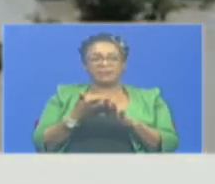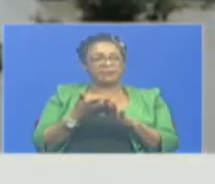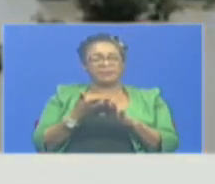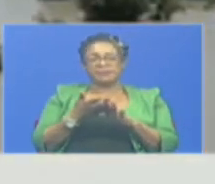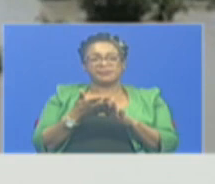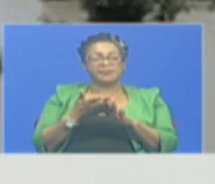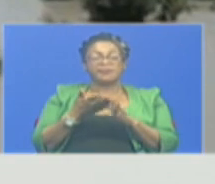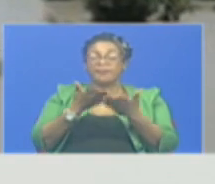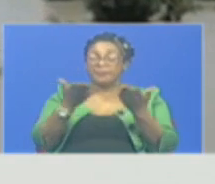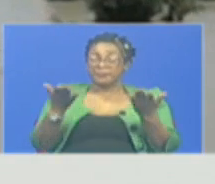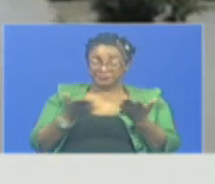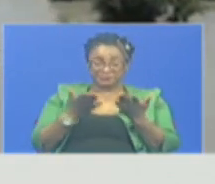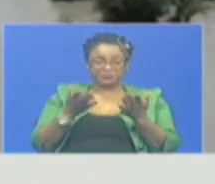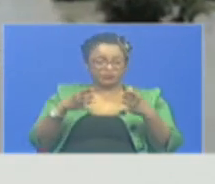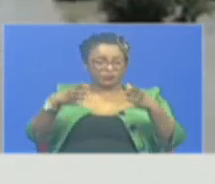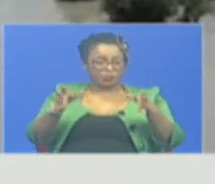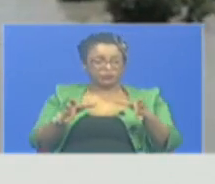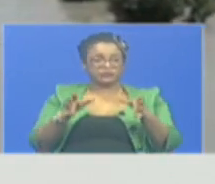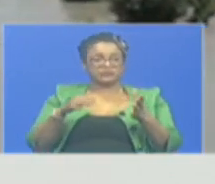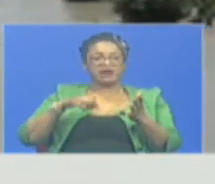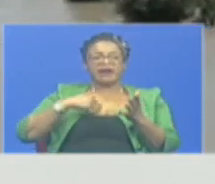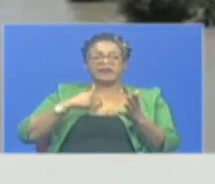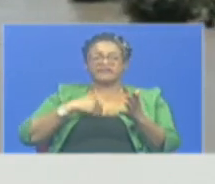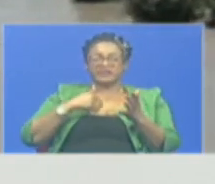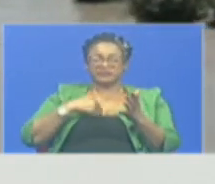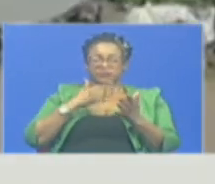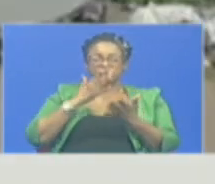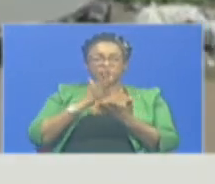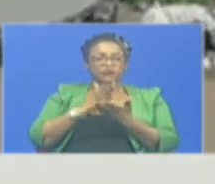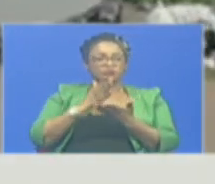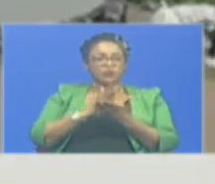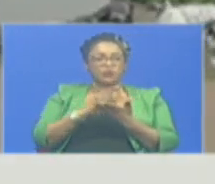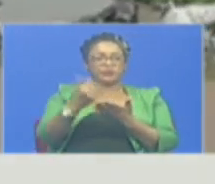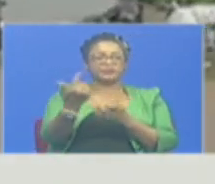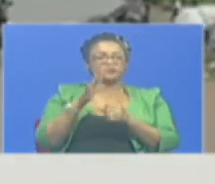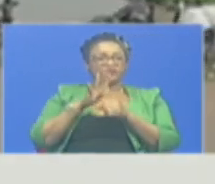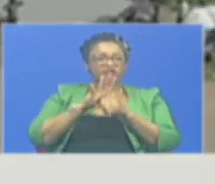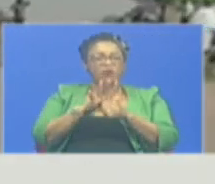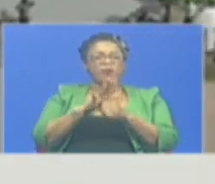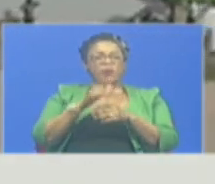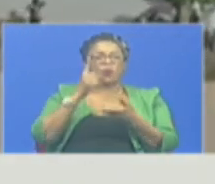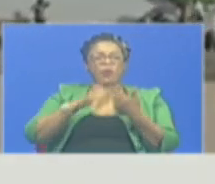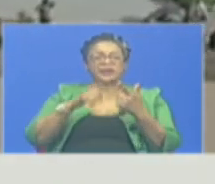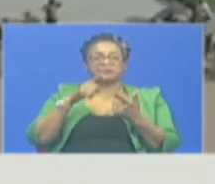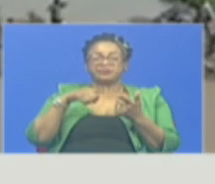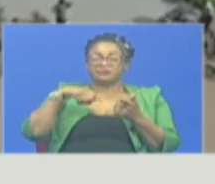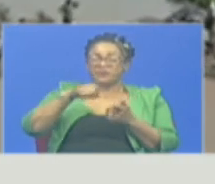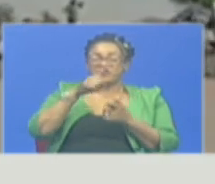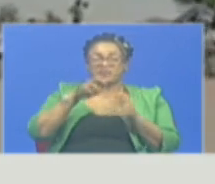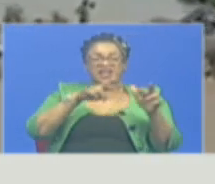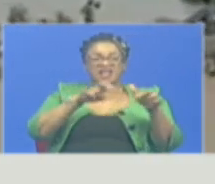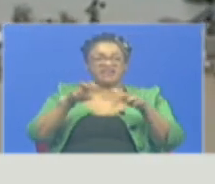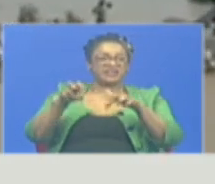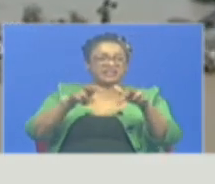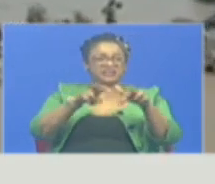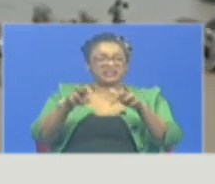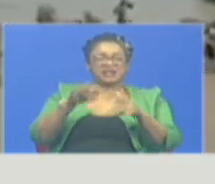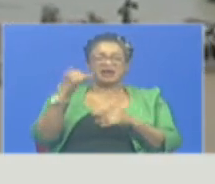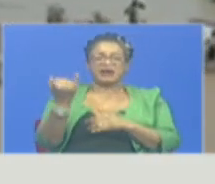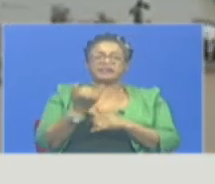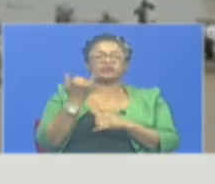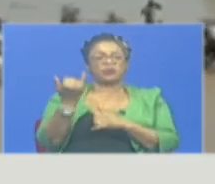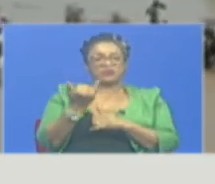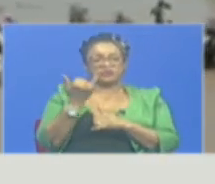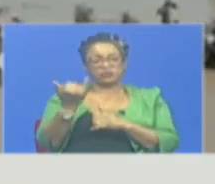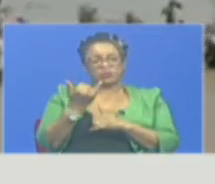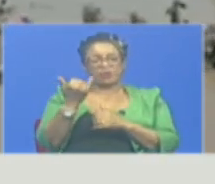of a community has felt a largely private process. One they seem to be navigating in relative isolation, far